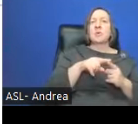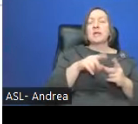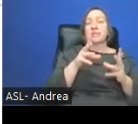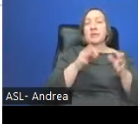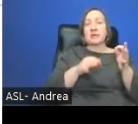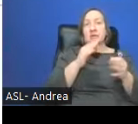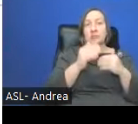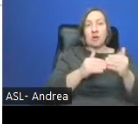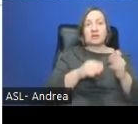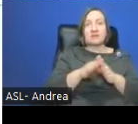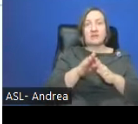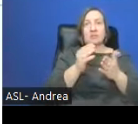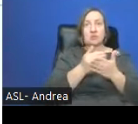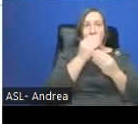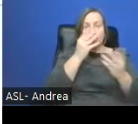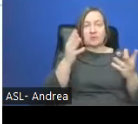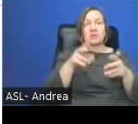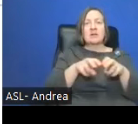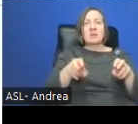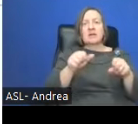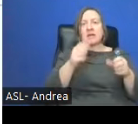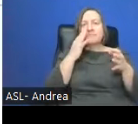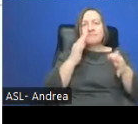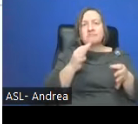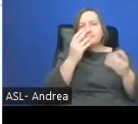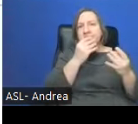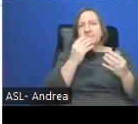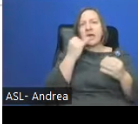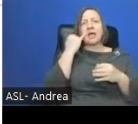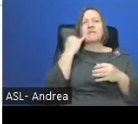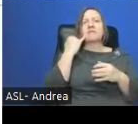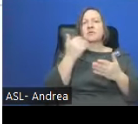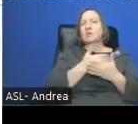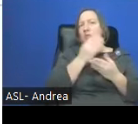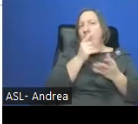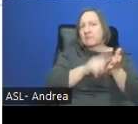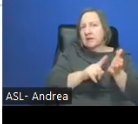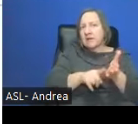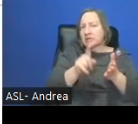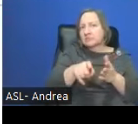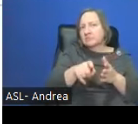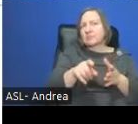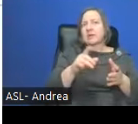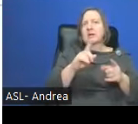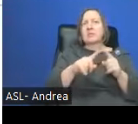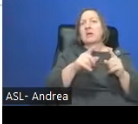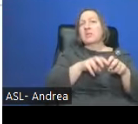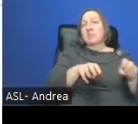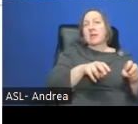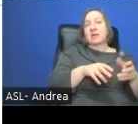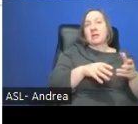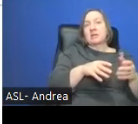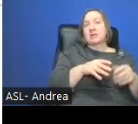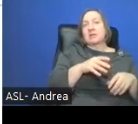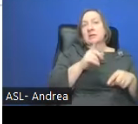information, the panel may consider the new information when determining if additional investigation is warranted, but the panel may not use that new information